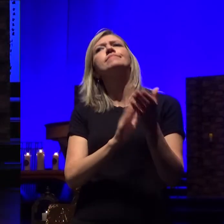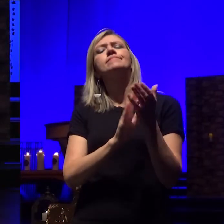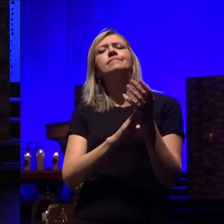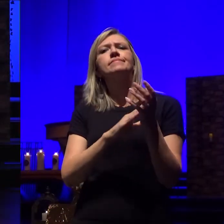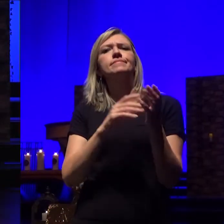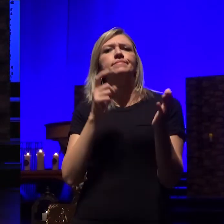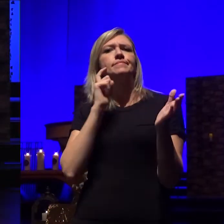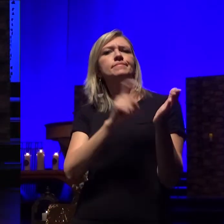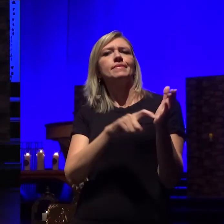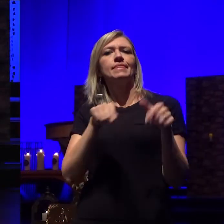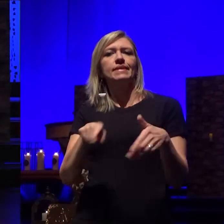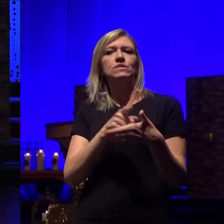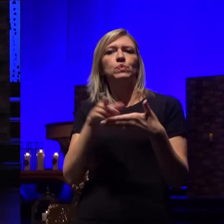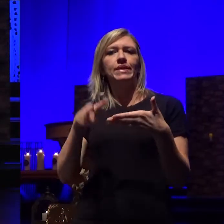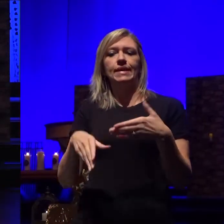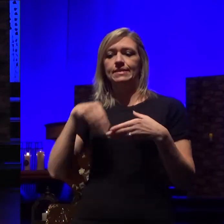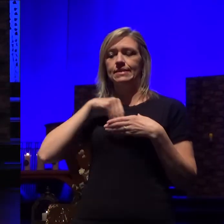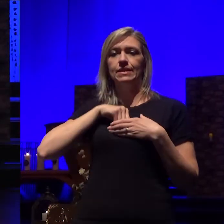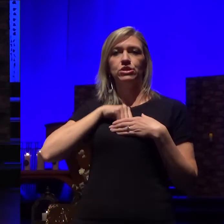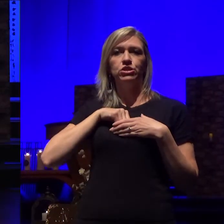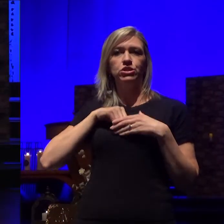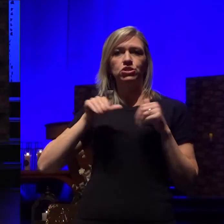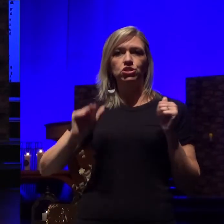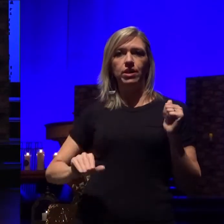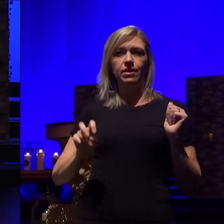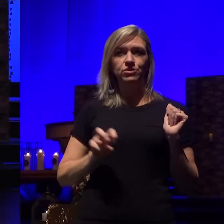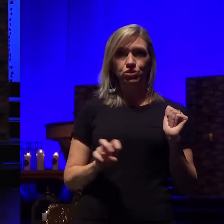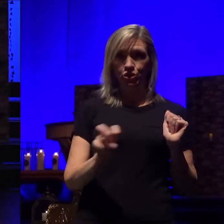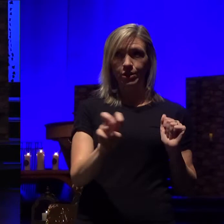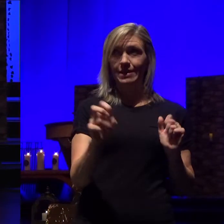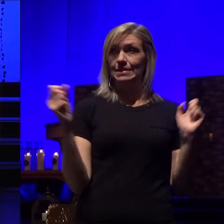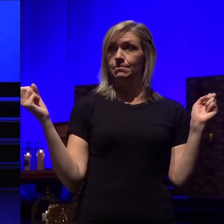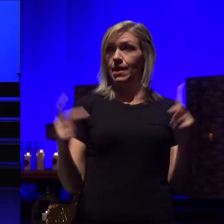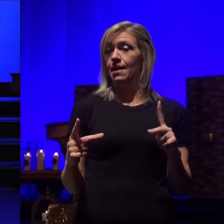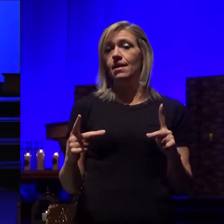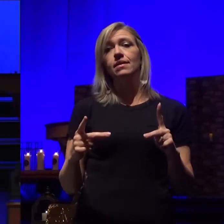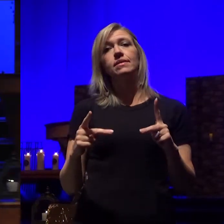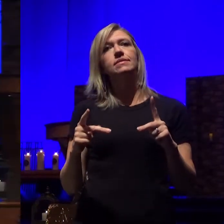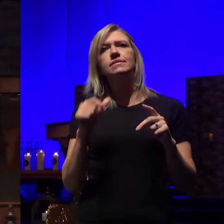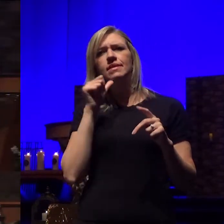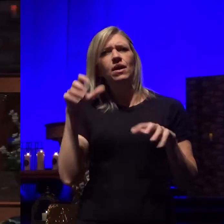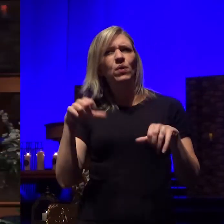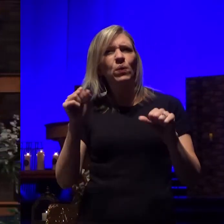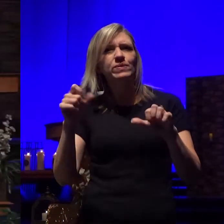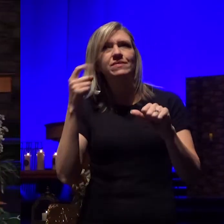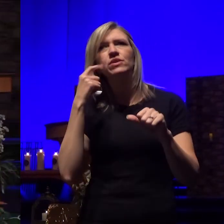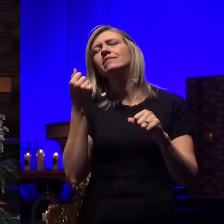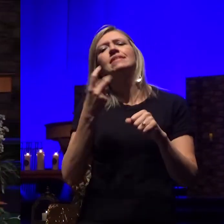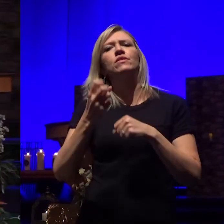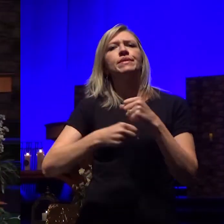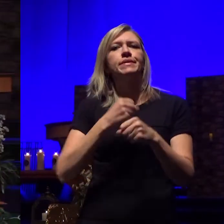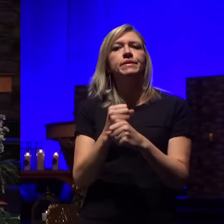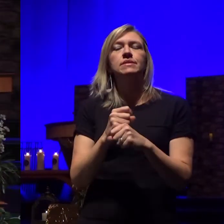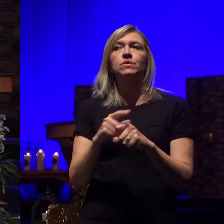Shout out to this weekend. Our Inner Child Journey is returning after being gone for a couple of years. It's a powerful